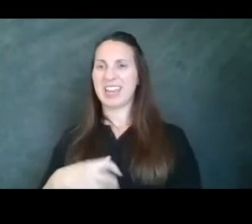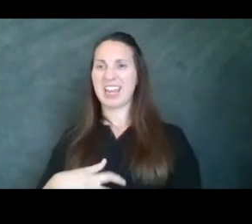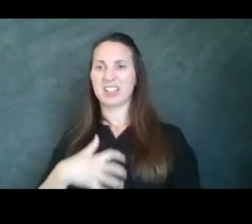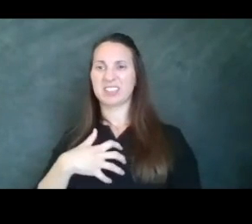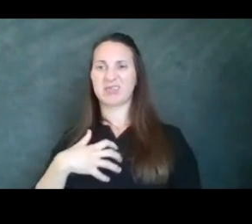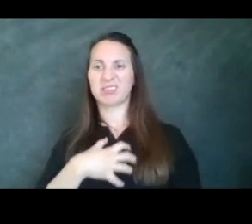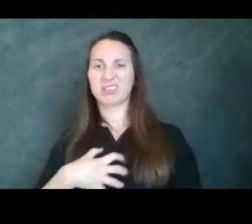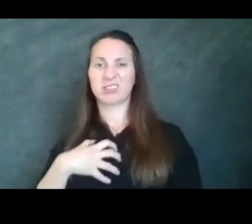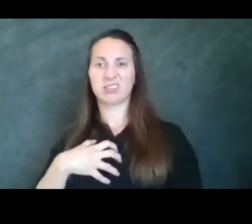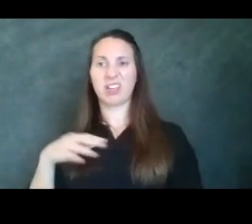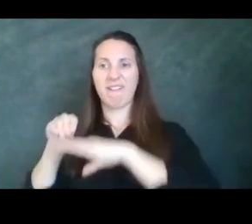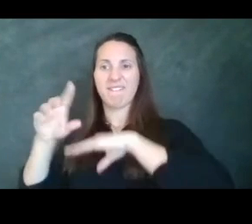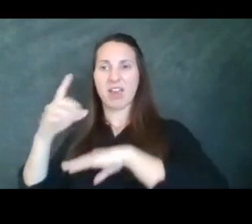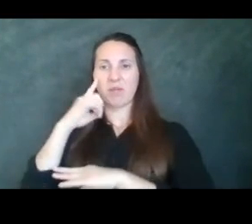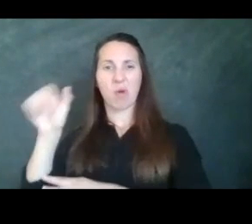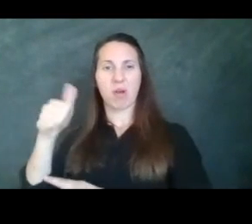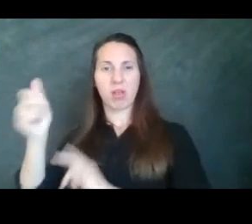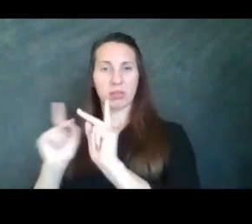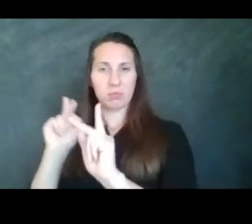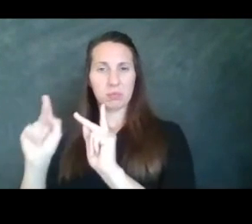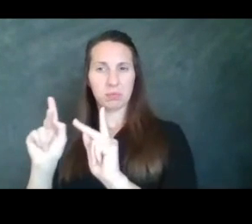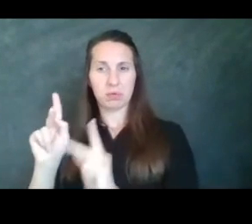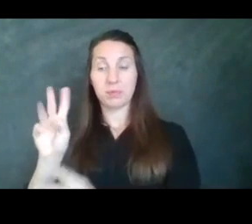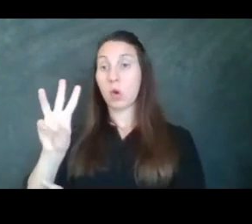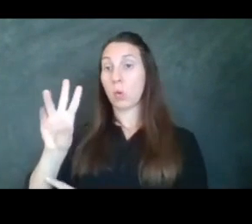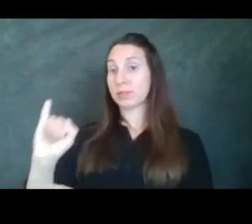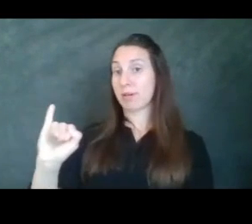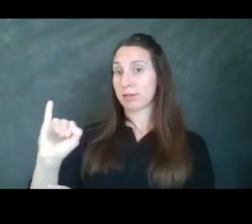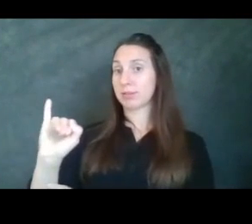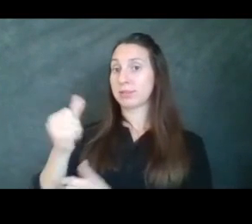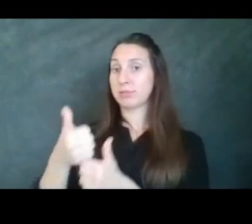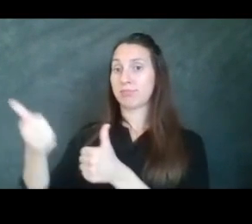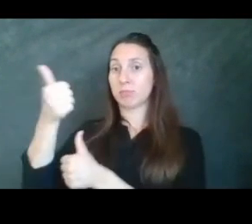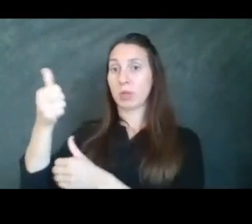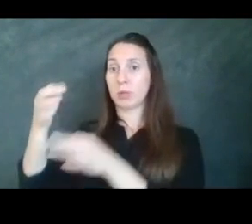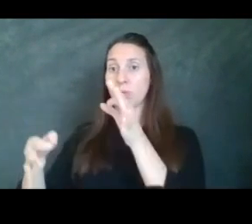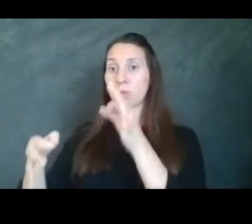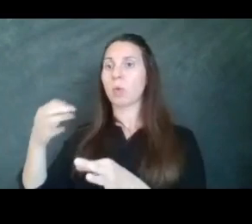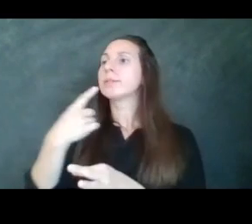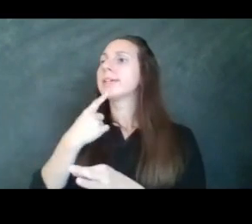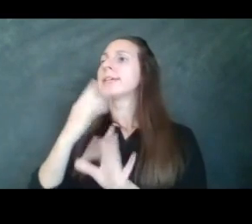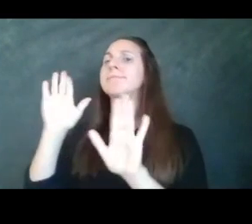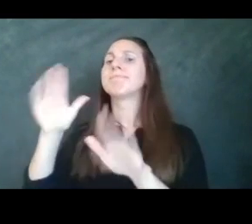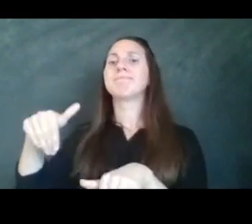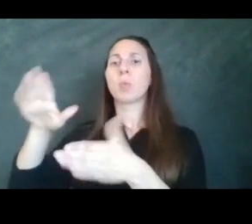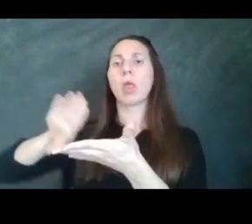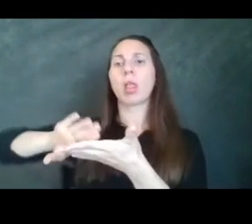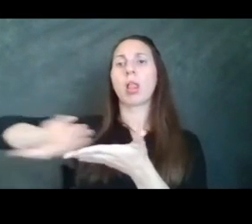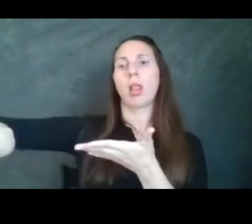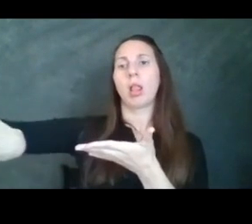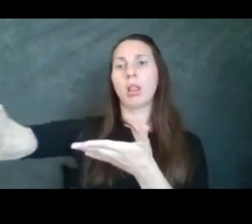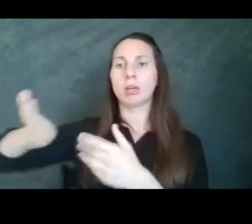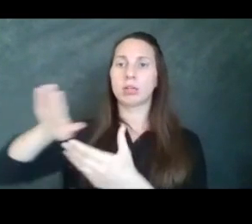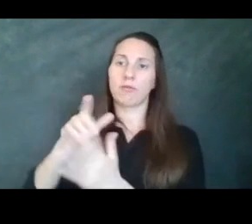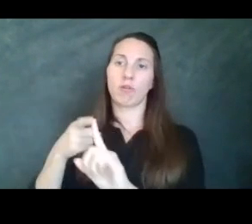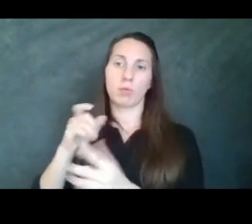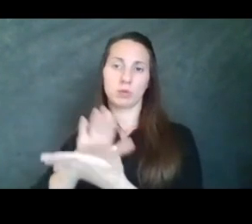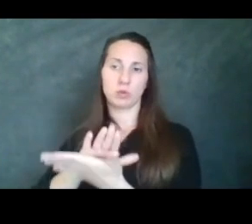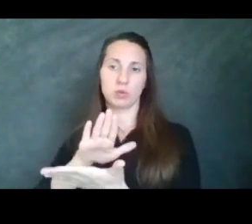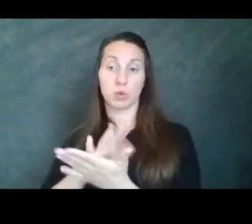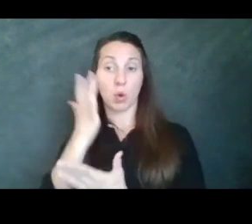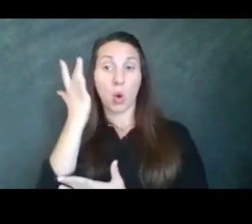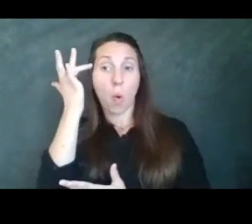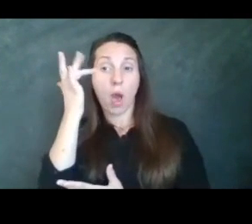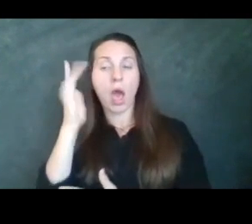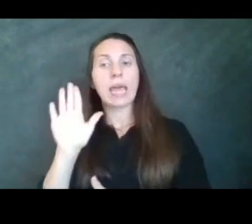The Wisconsin Supreme Court concluded that he should be excluded because his